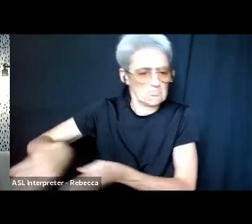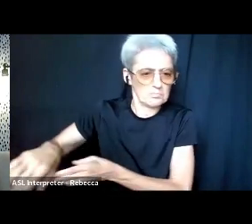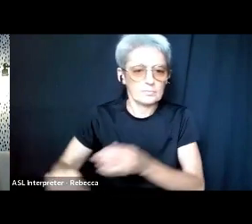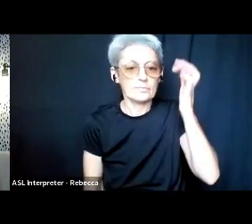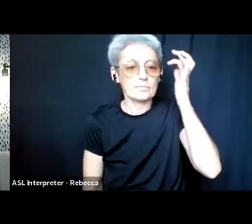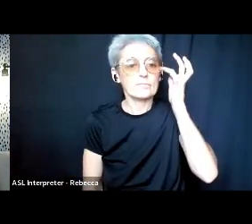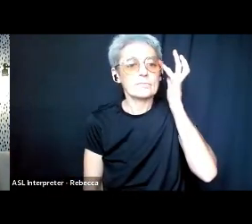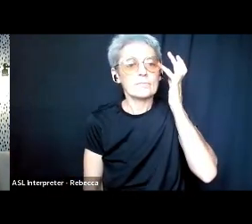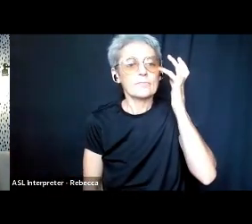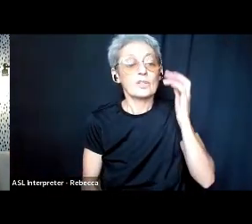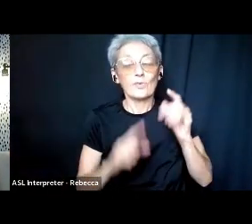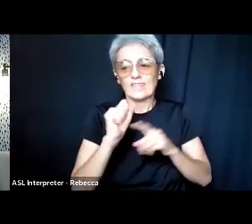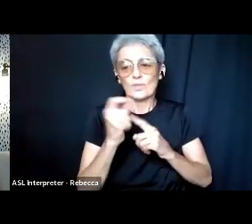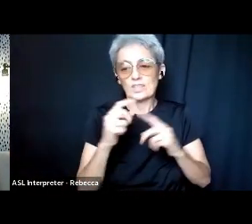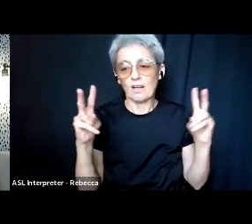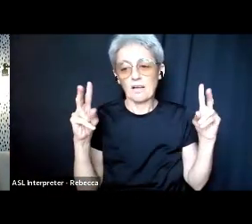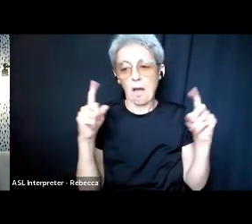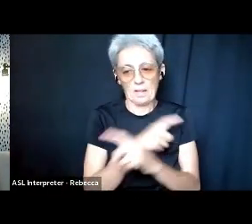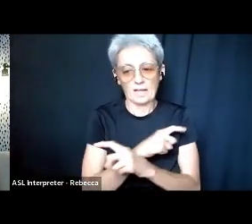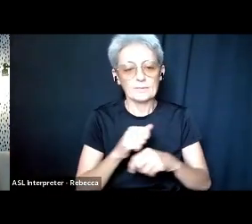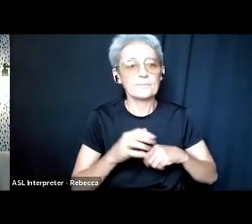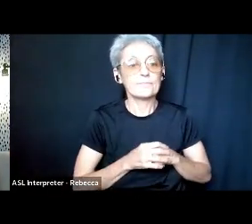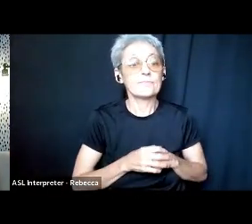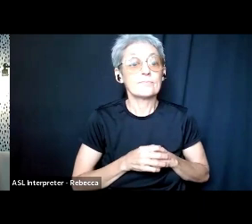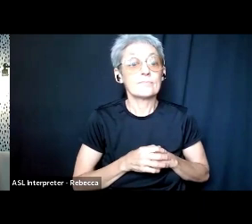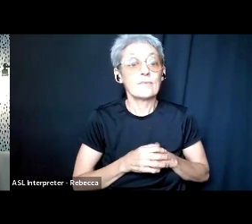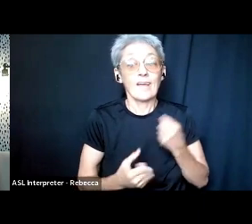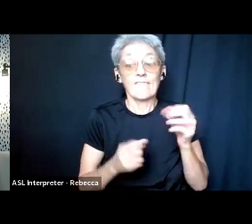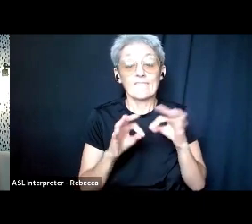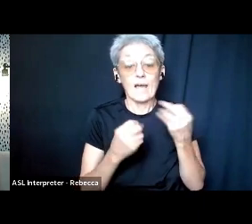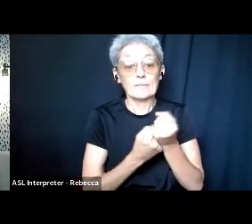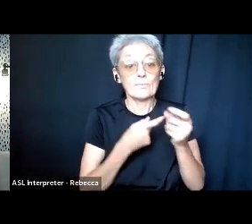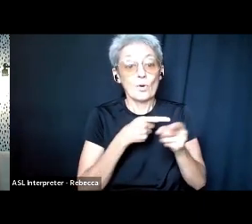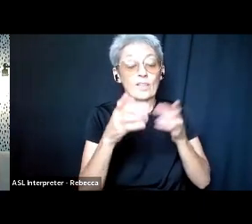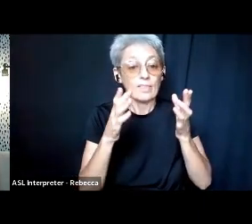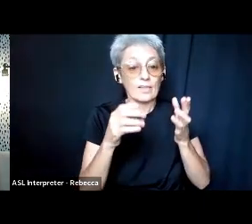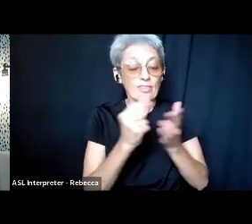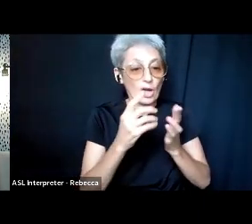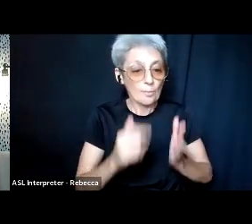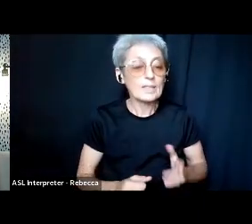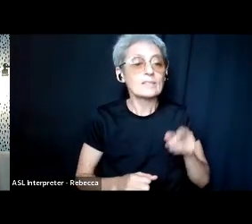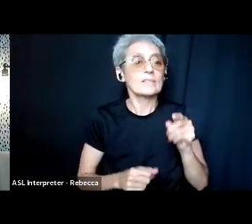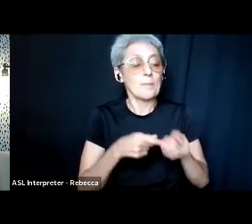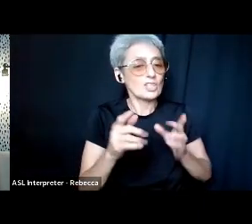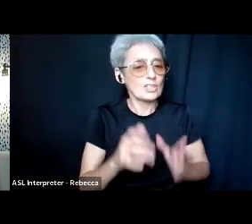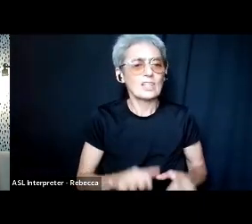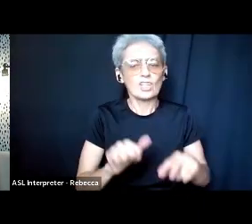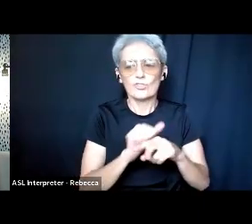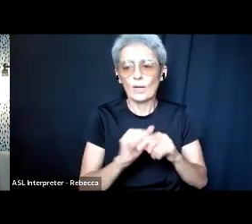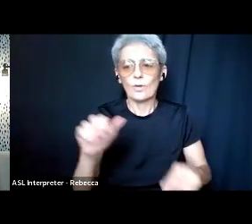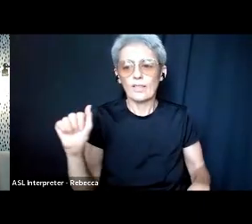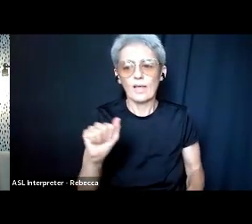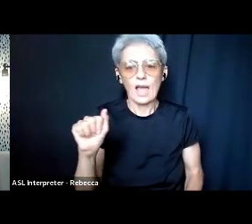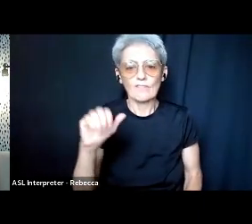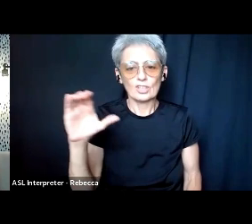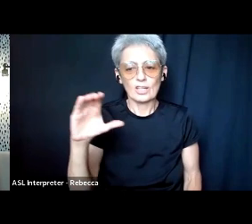Our family support specialists are well-trained on adverse childhood experiences. Now, I will not spend time on that piece